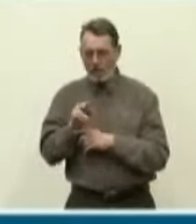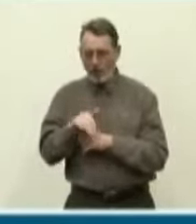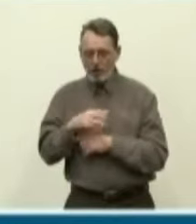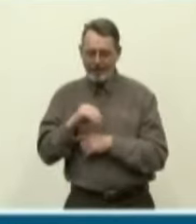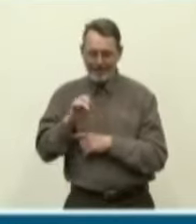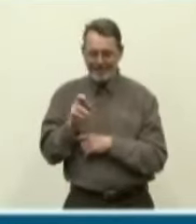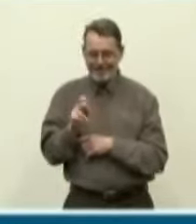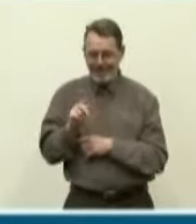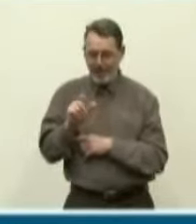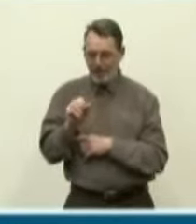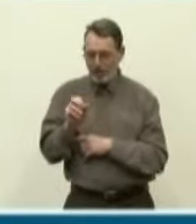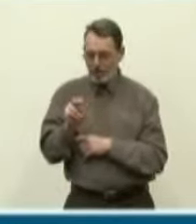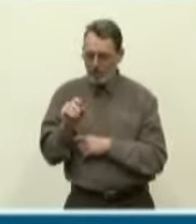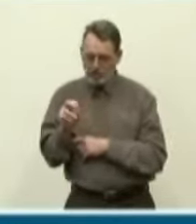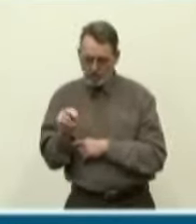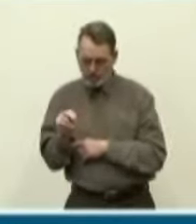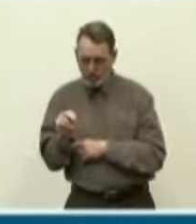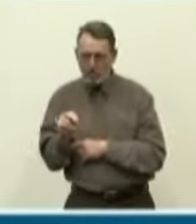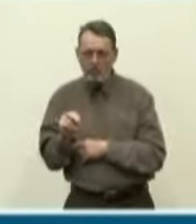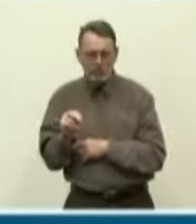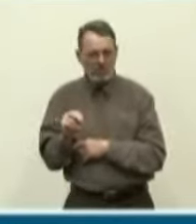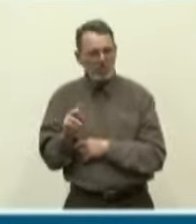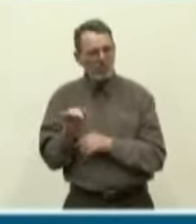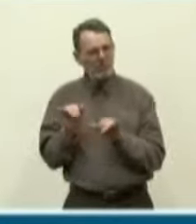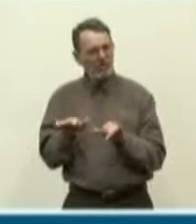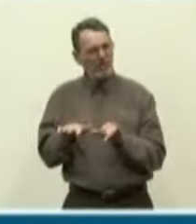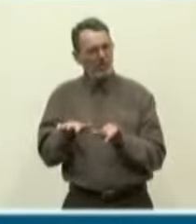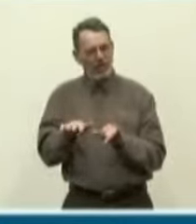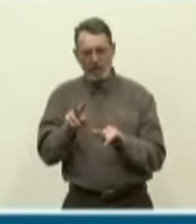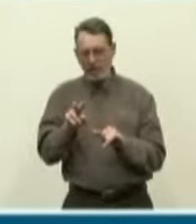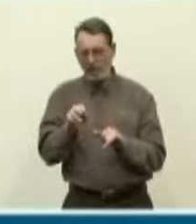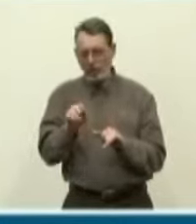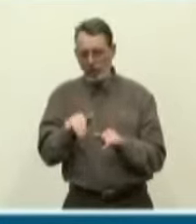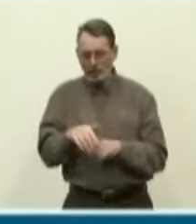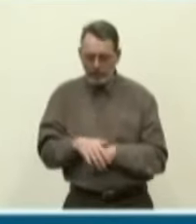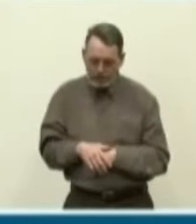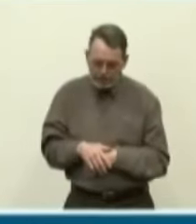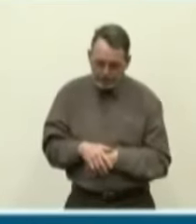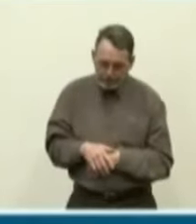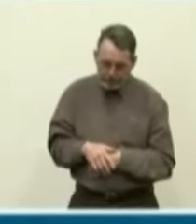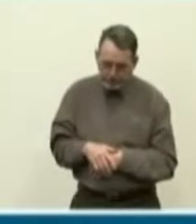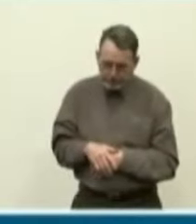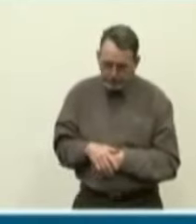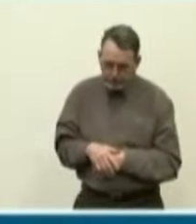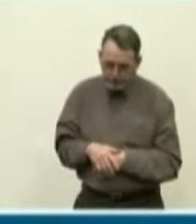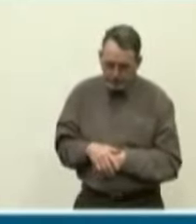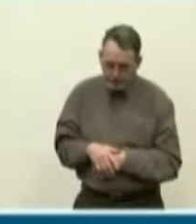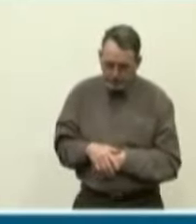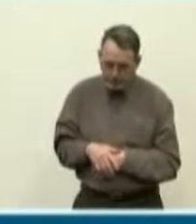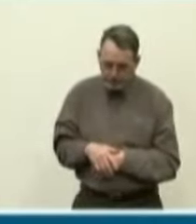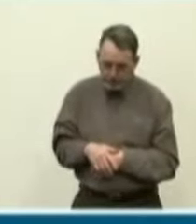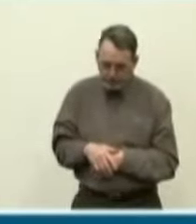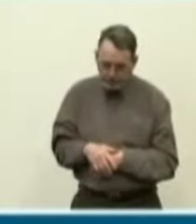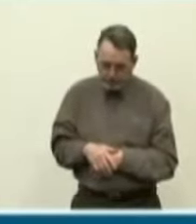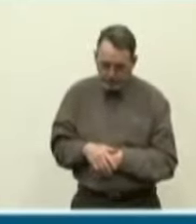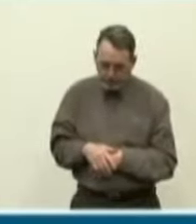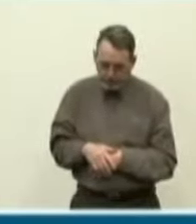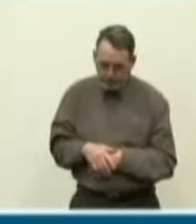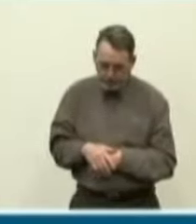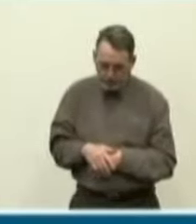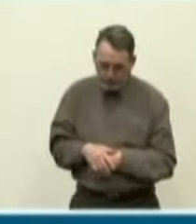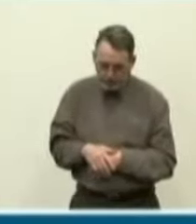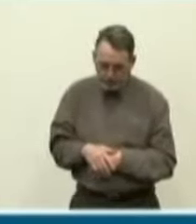please. Both ends of Varney. Copy. Both ends of Varney needs to be blocked off. 15 Adam for that. Boy 15 Adam,